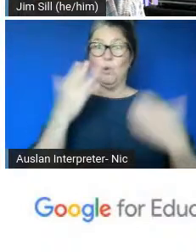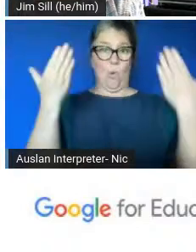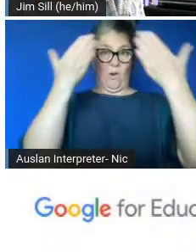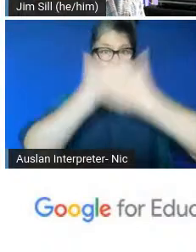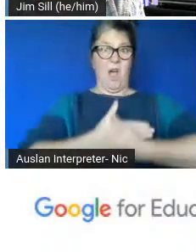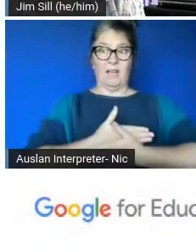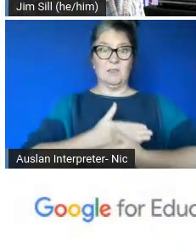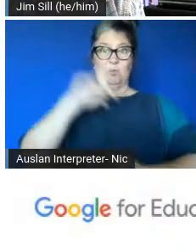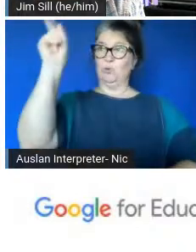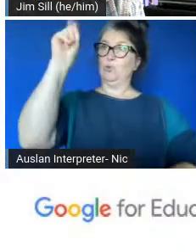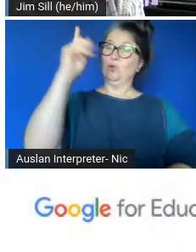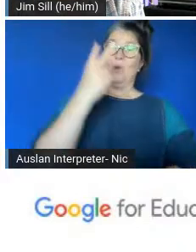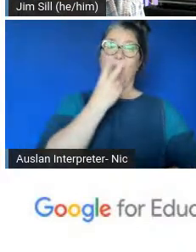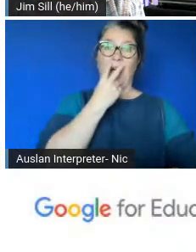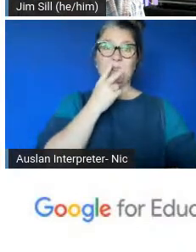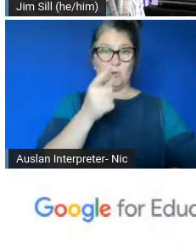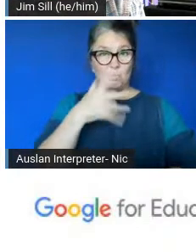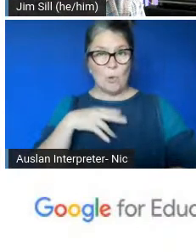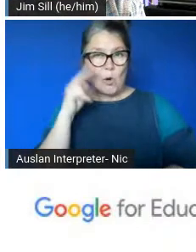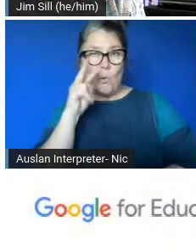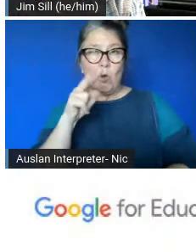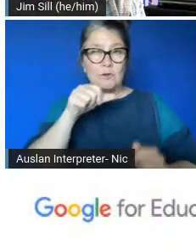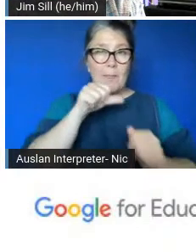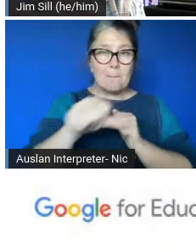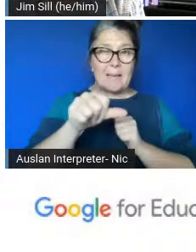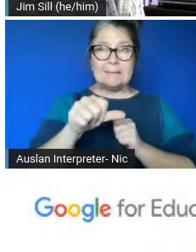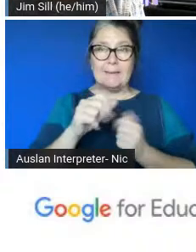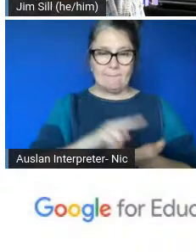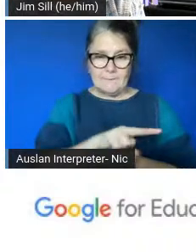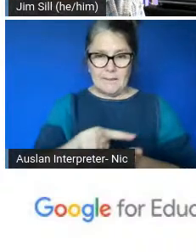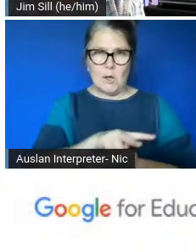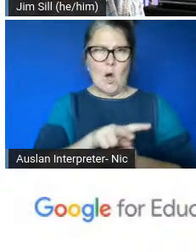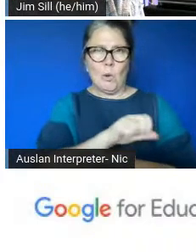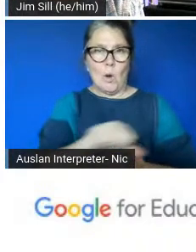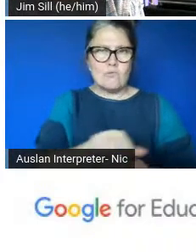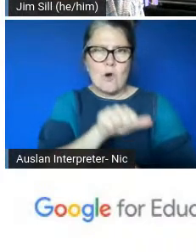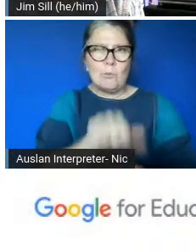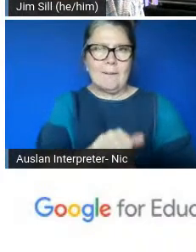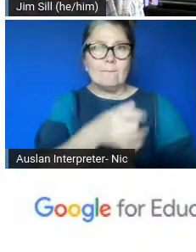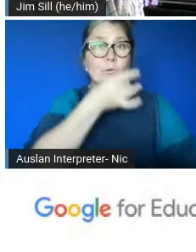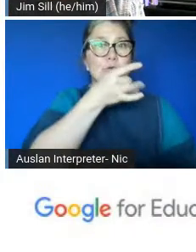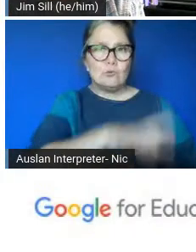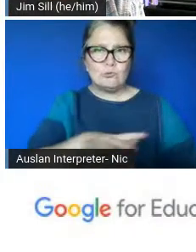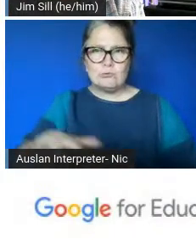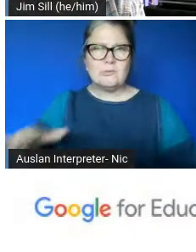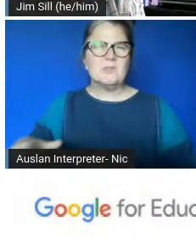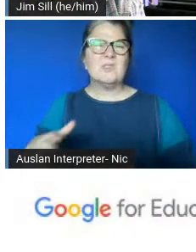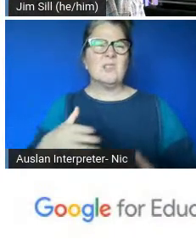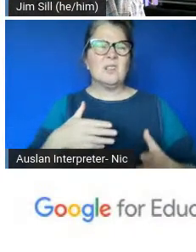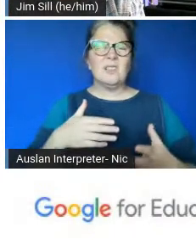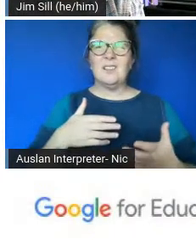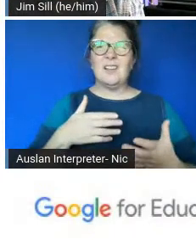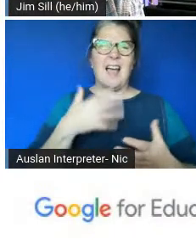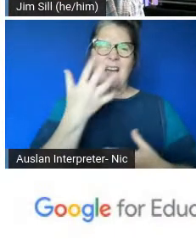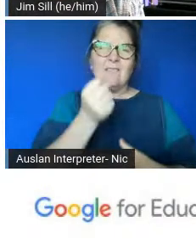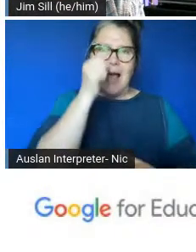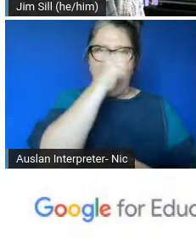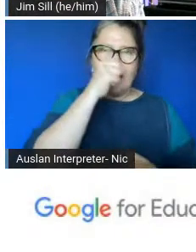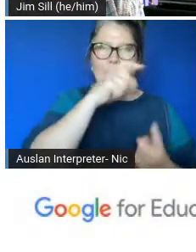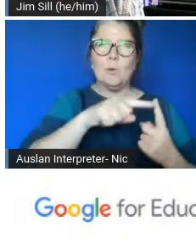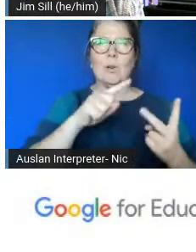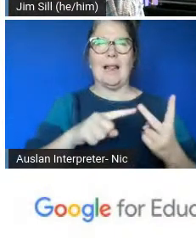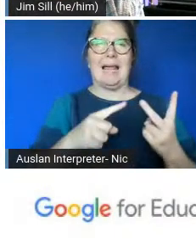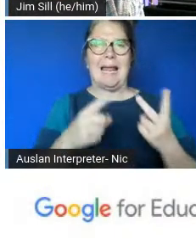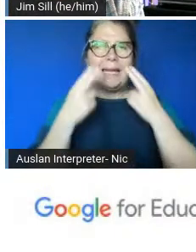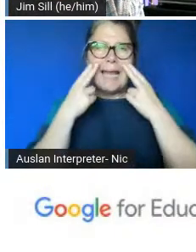curated videos from around the internet, which are appropriate for kids and organized by things like animals, nature, food,